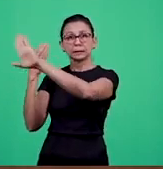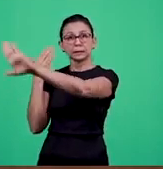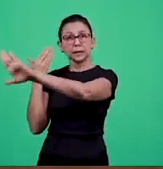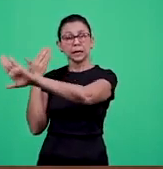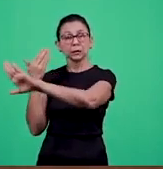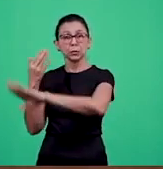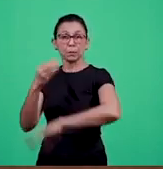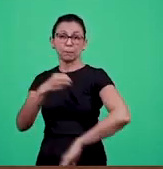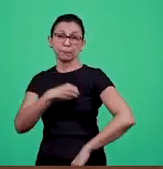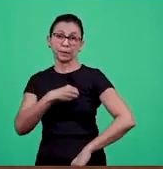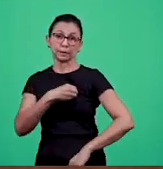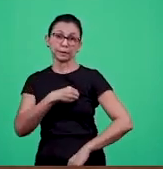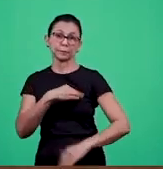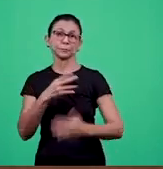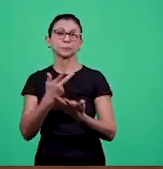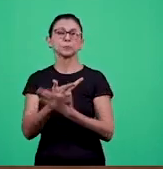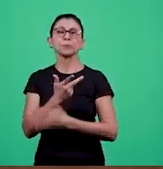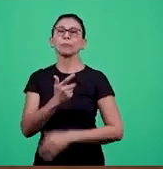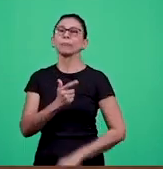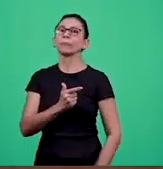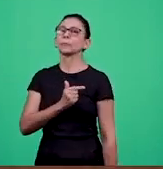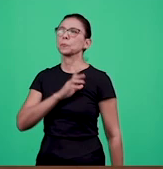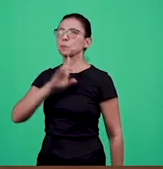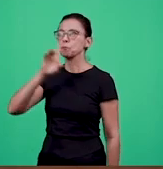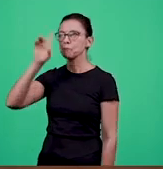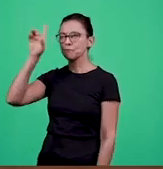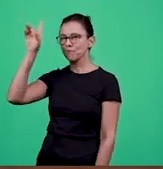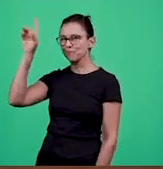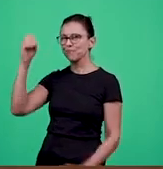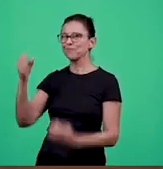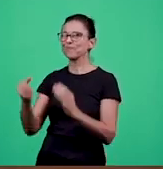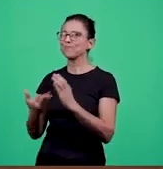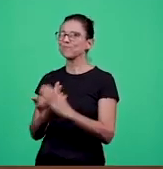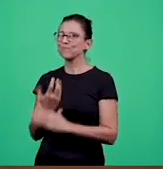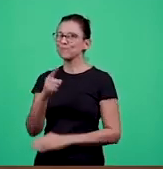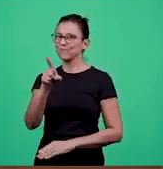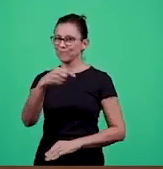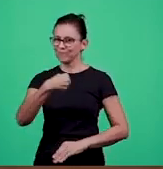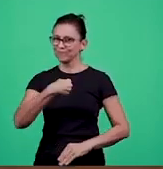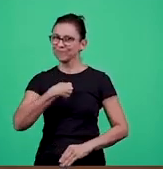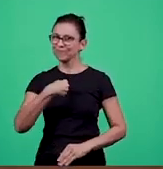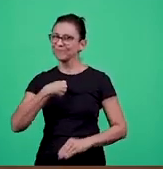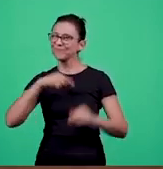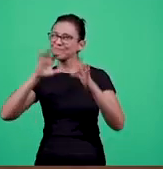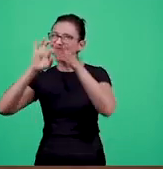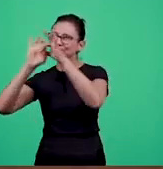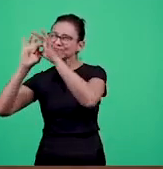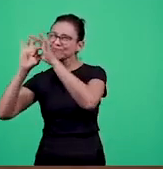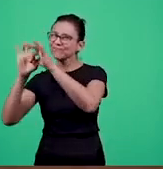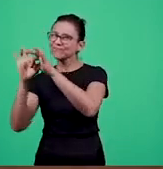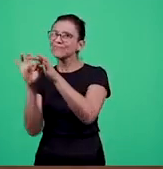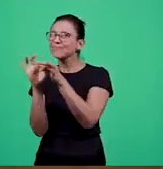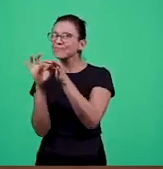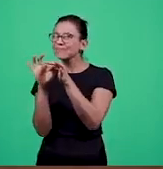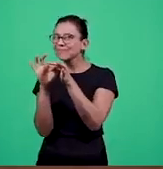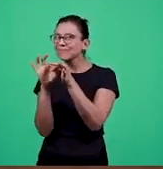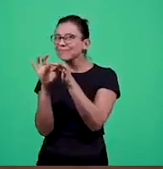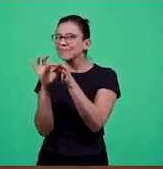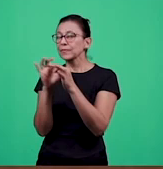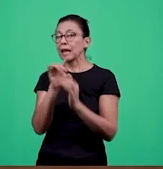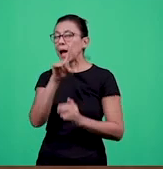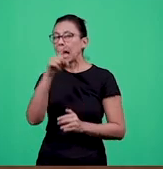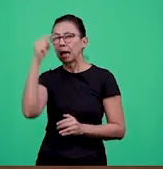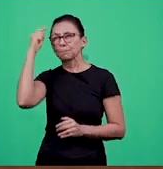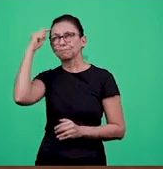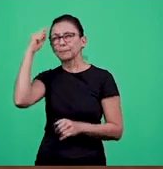But then do you know what God did? God created a man to always be next to them. But then the man sinned.